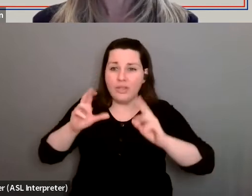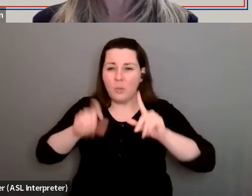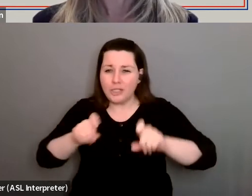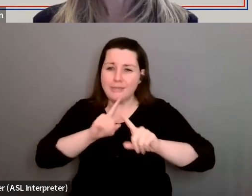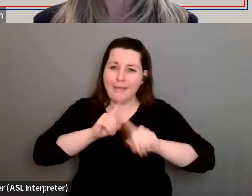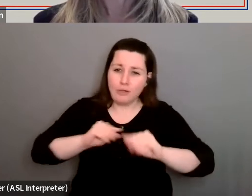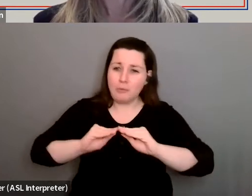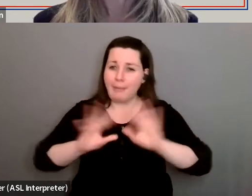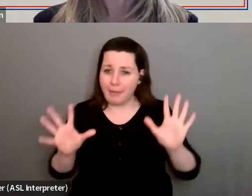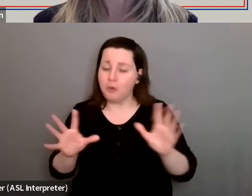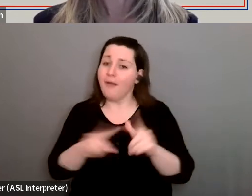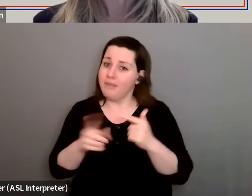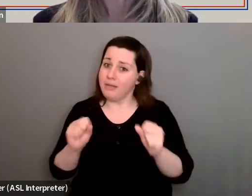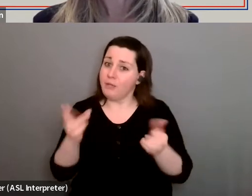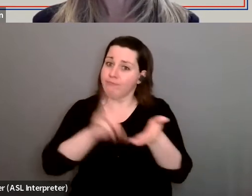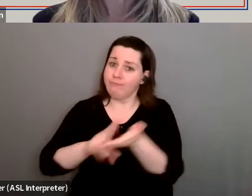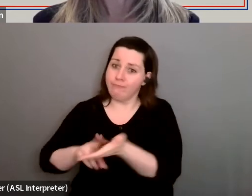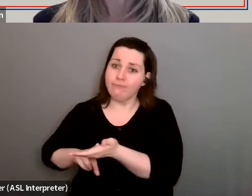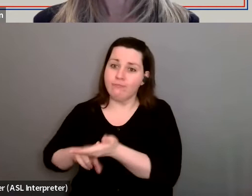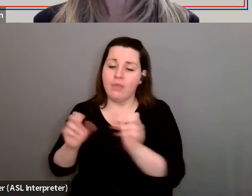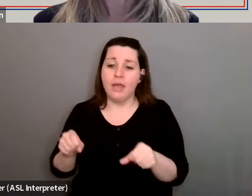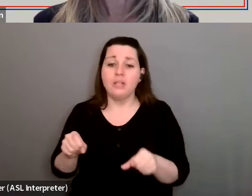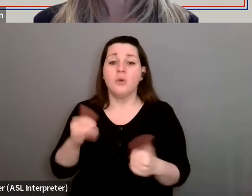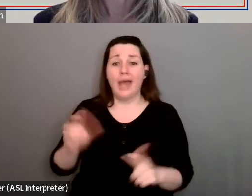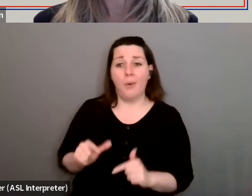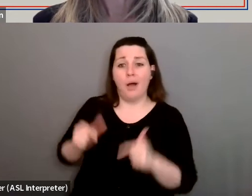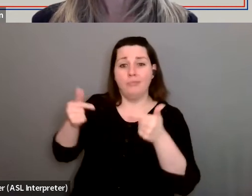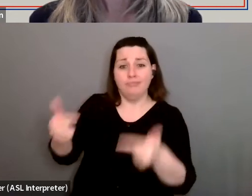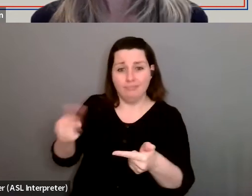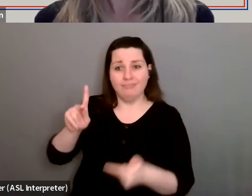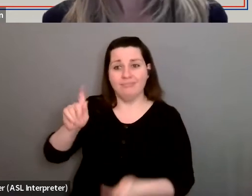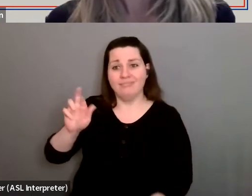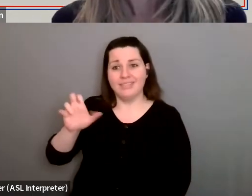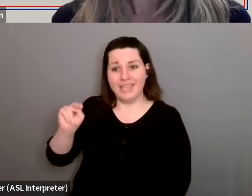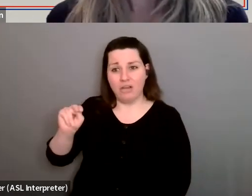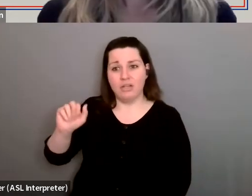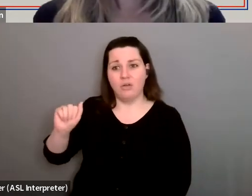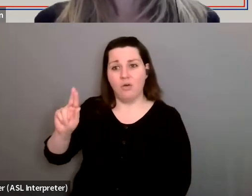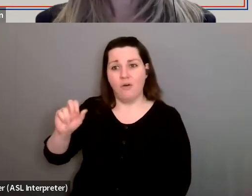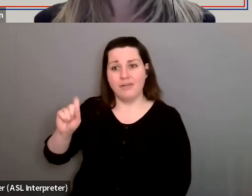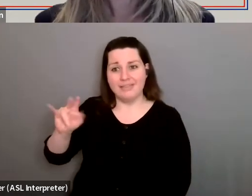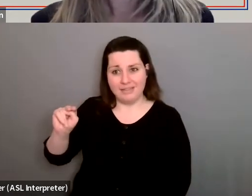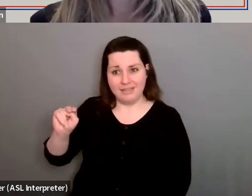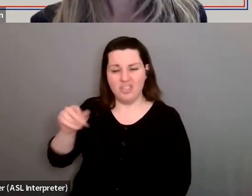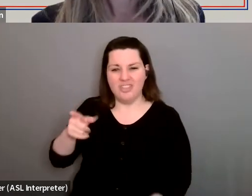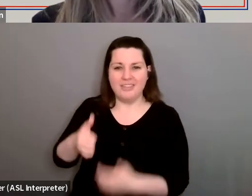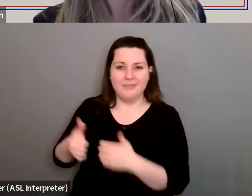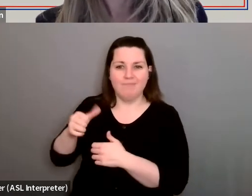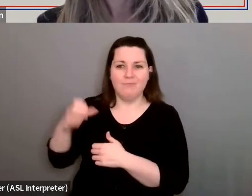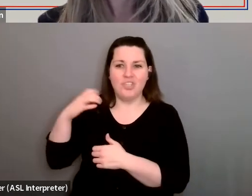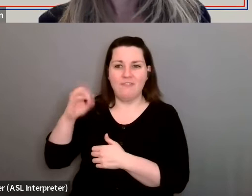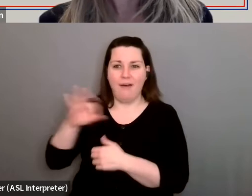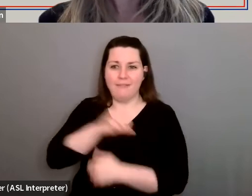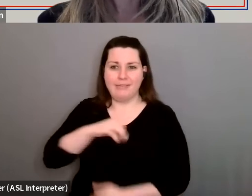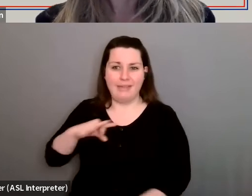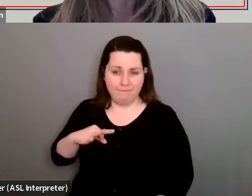with that, I'm going to turn it over to the Chief of Staff in the Treasurer's Office, Karen Austin. Thank you, Mike. Really appreciate that.